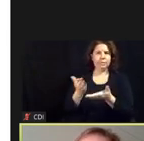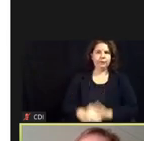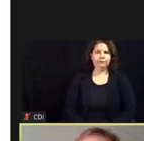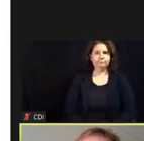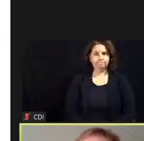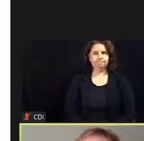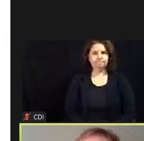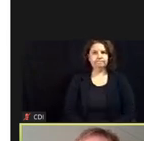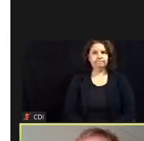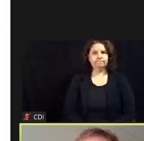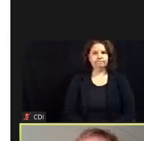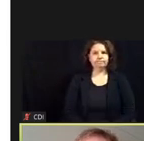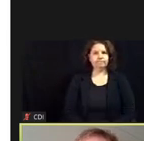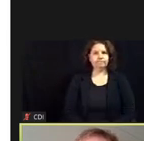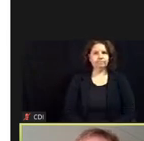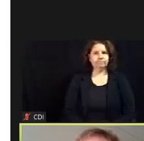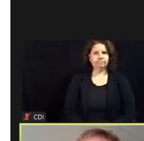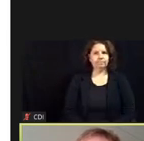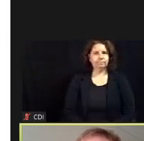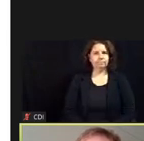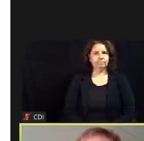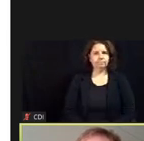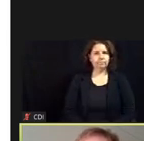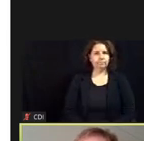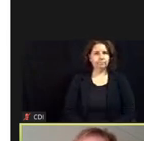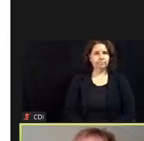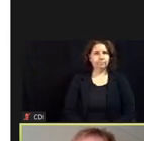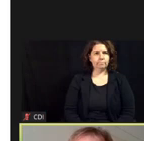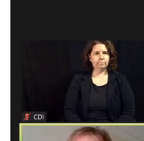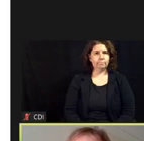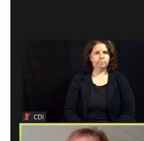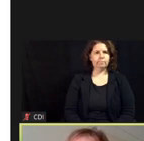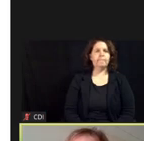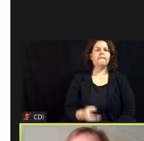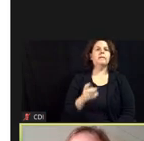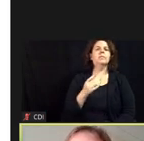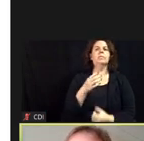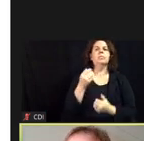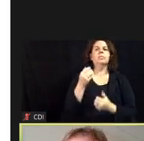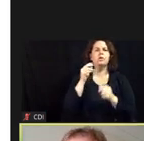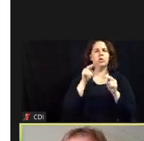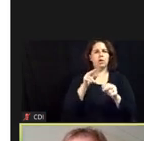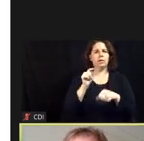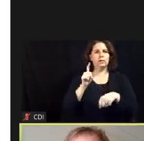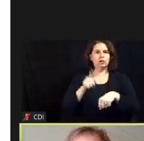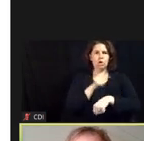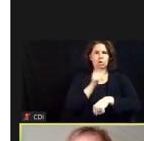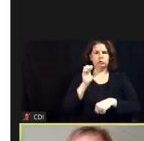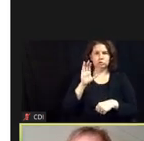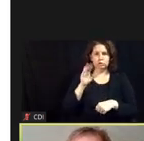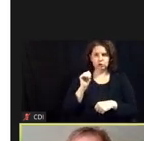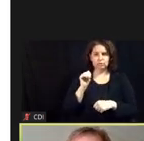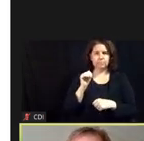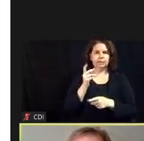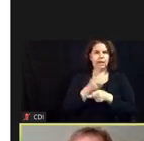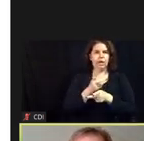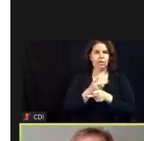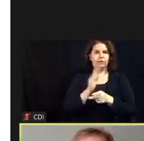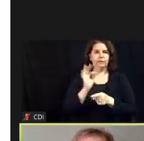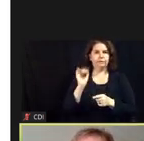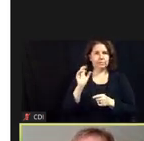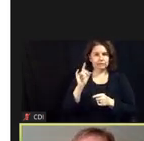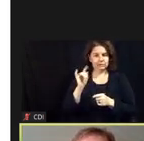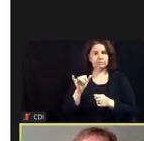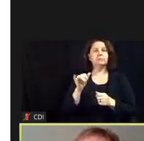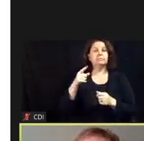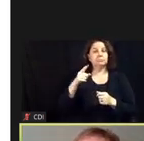experience in the long-term care facilities. We've had a total of 418 positive residents in facilities. There